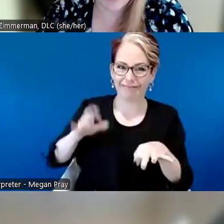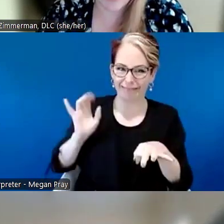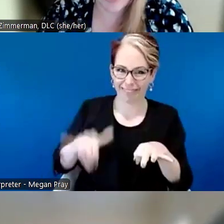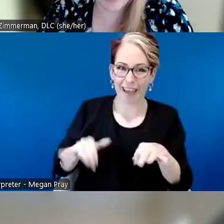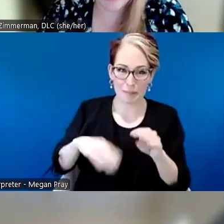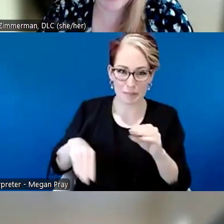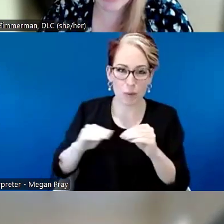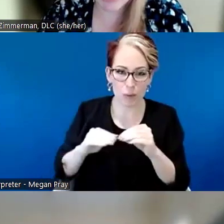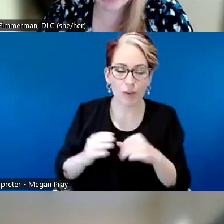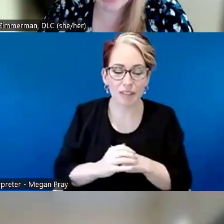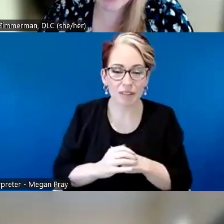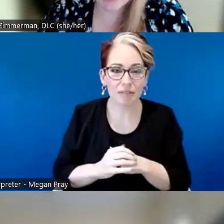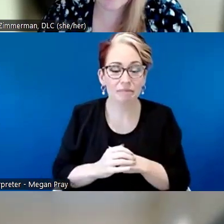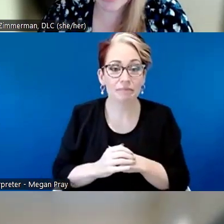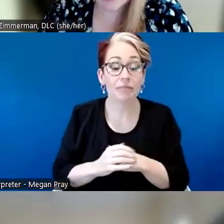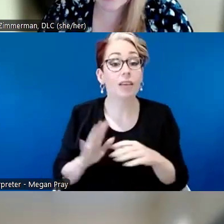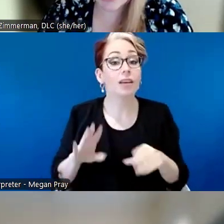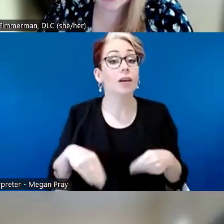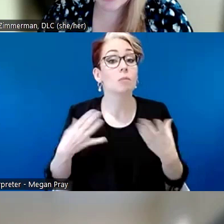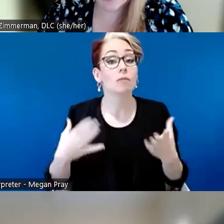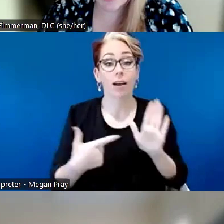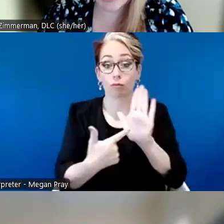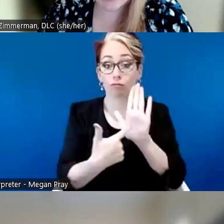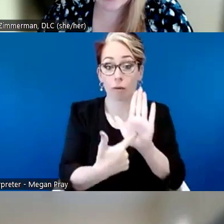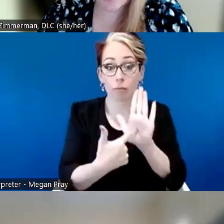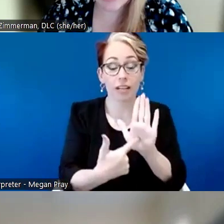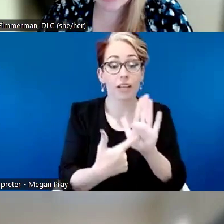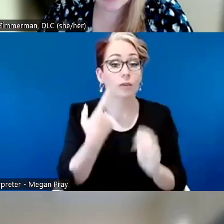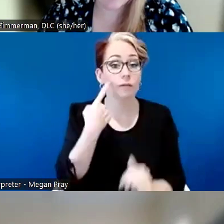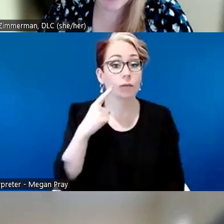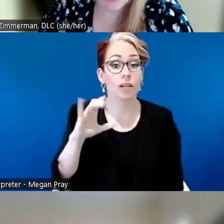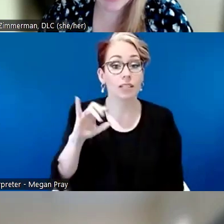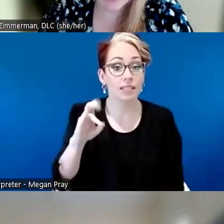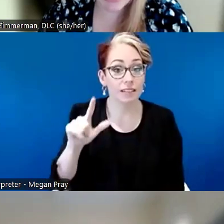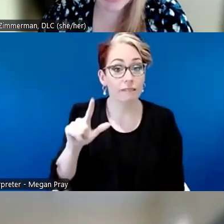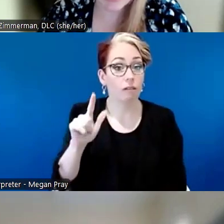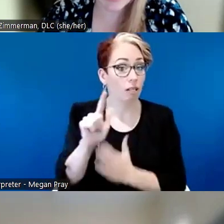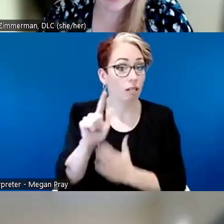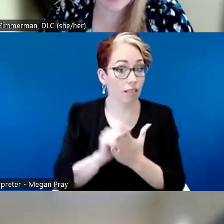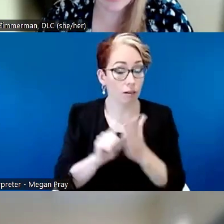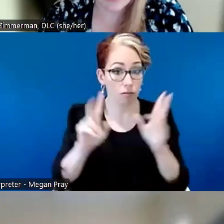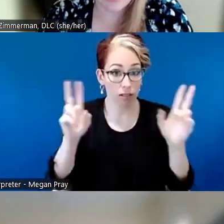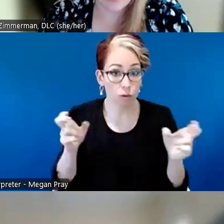We provide representation in civil legal issues related to one's disability.